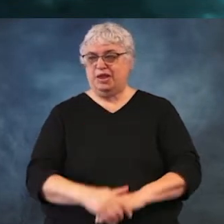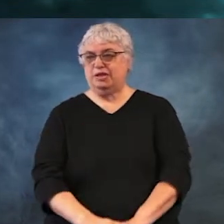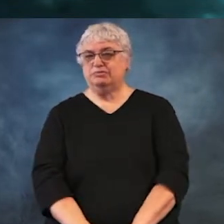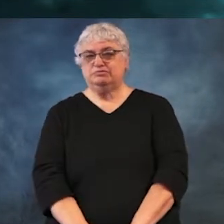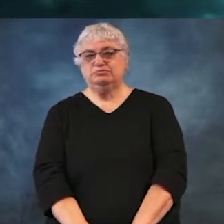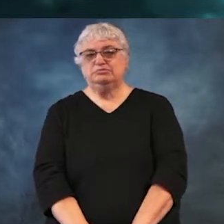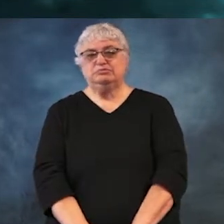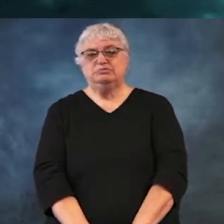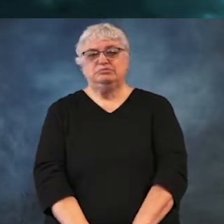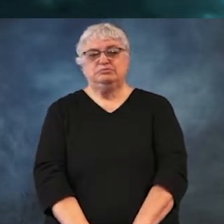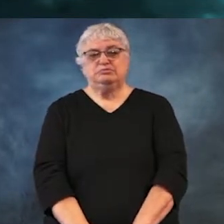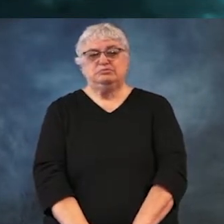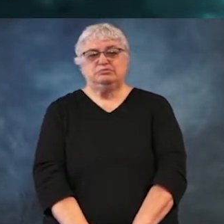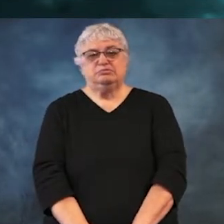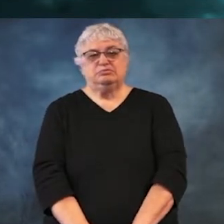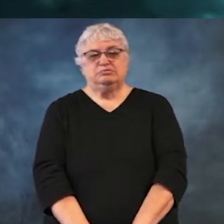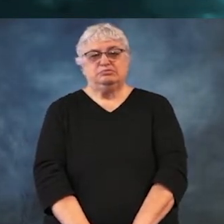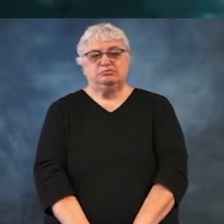is